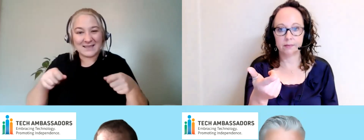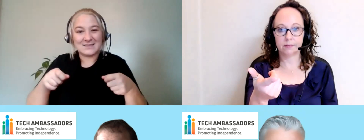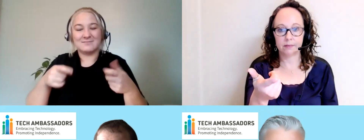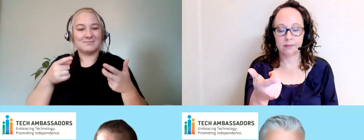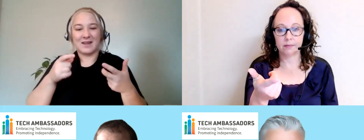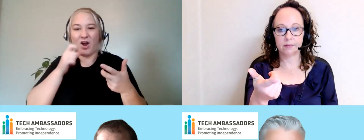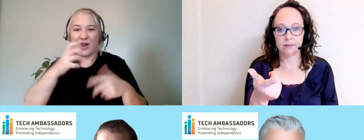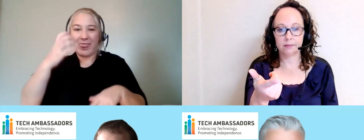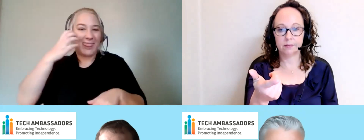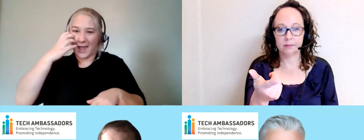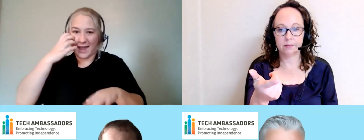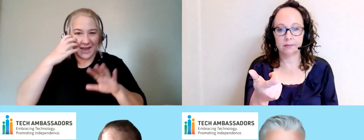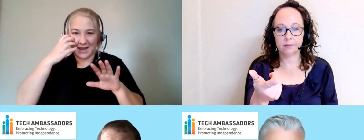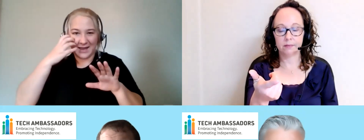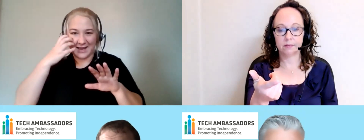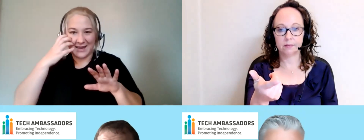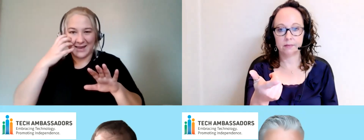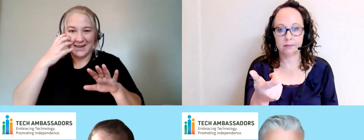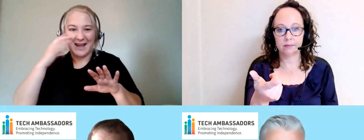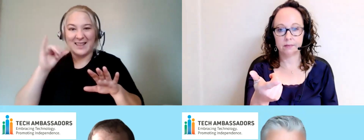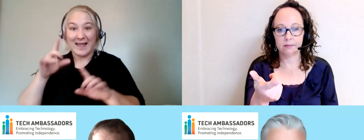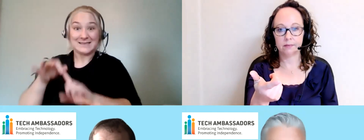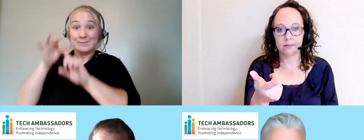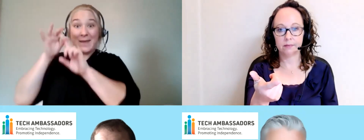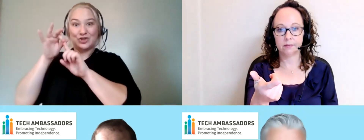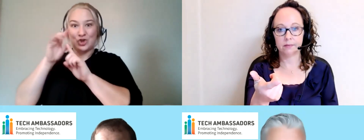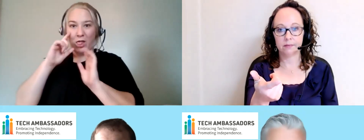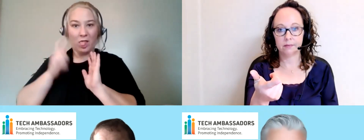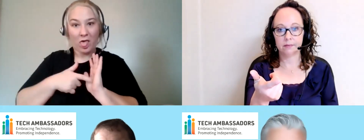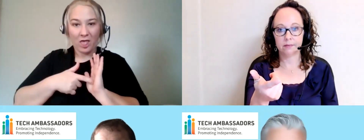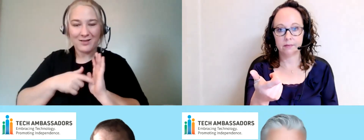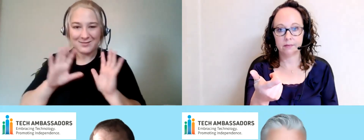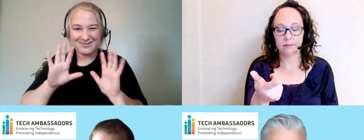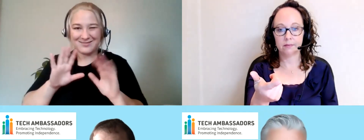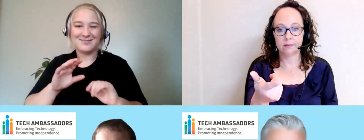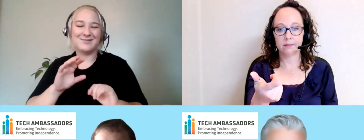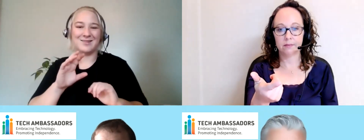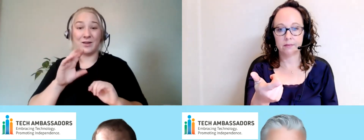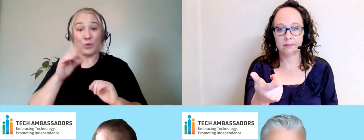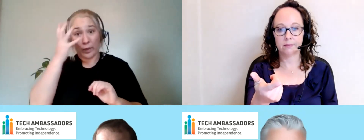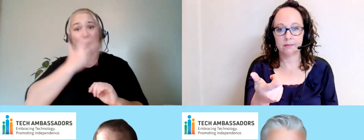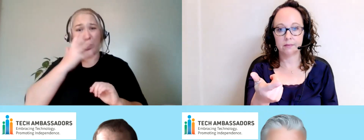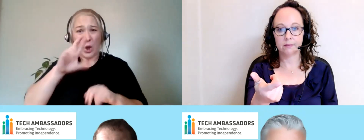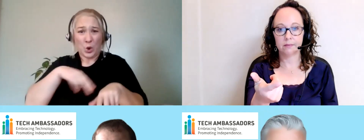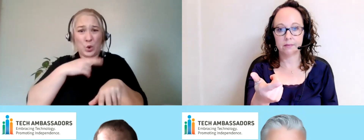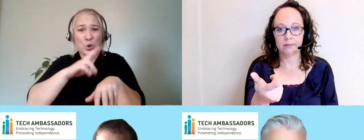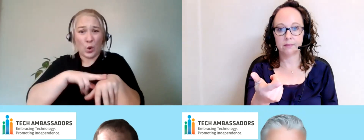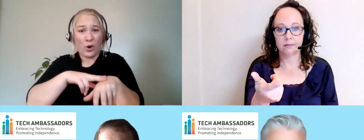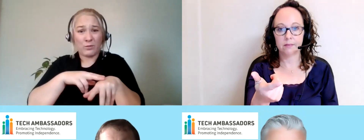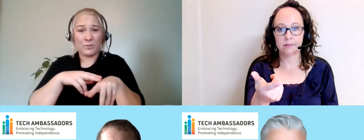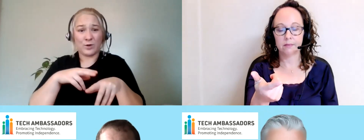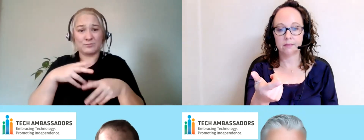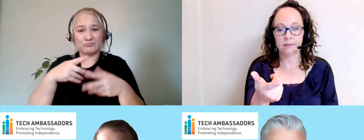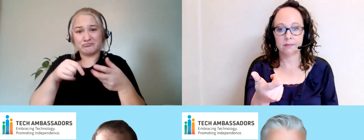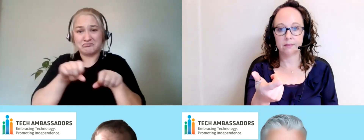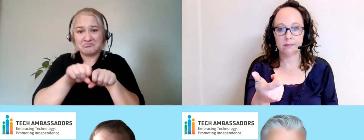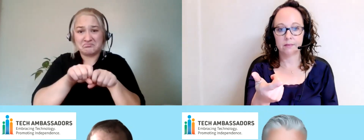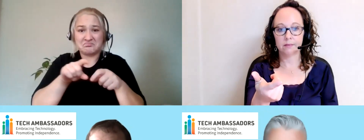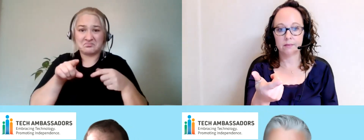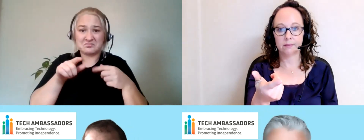like special laces. So they look like a normal pair of laces